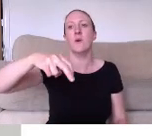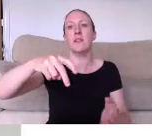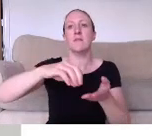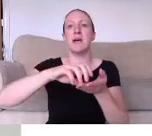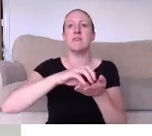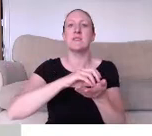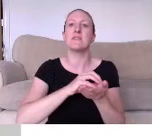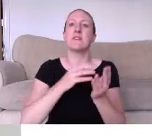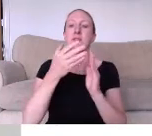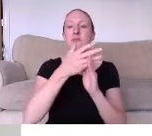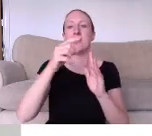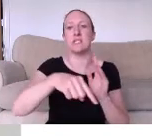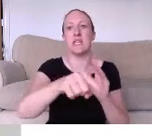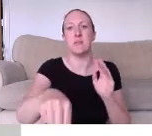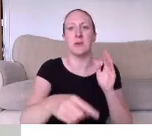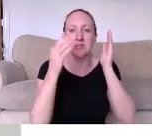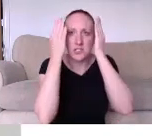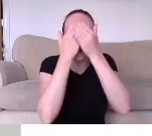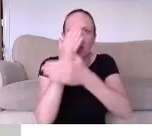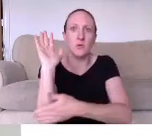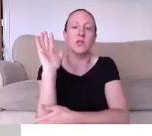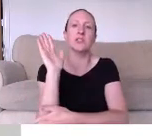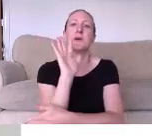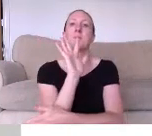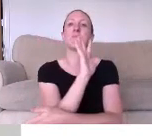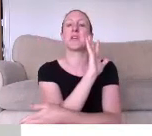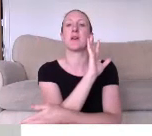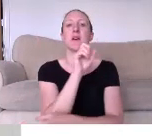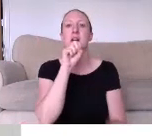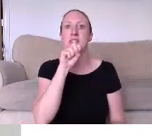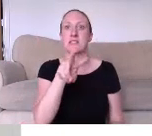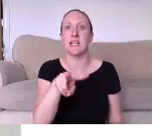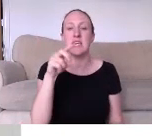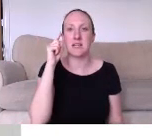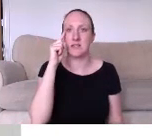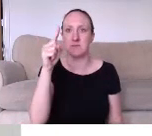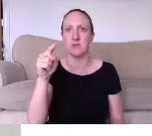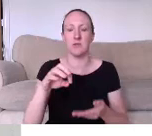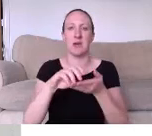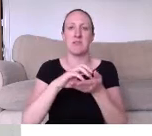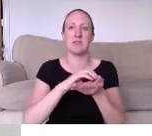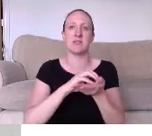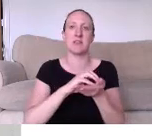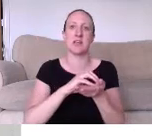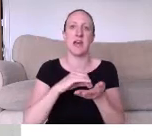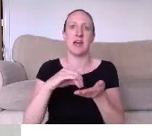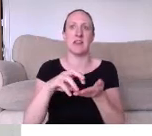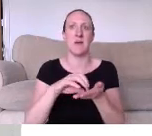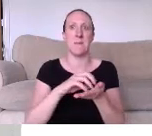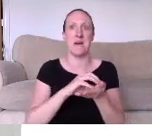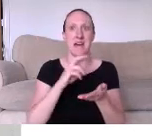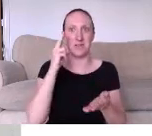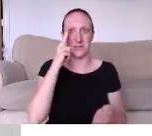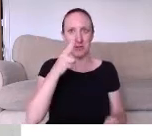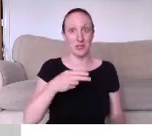On went the mouse through the deep, dark wood. A snake saw the mouse, and